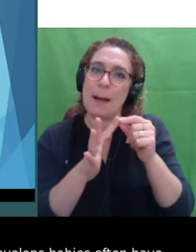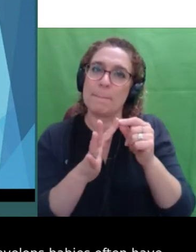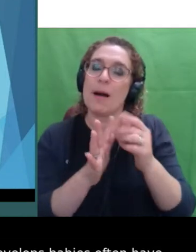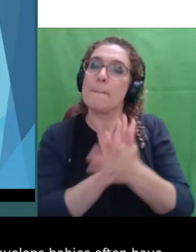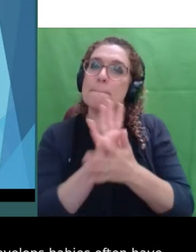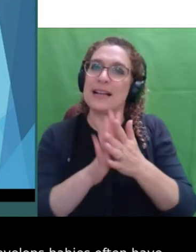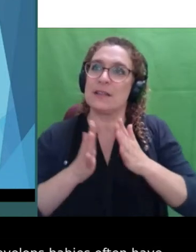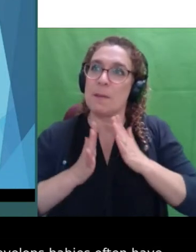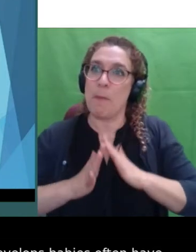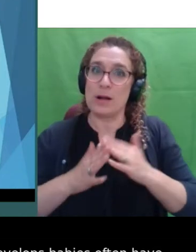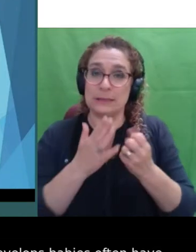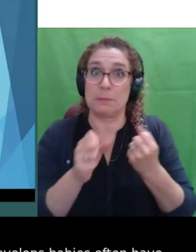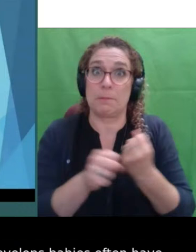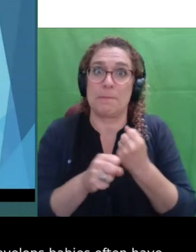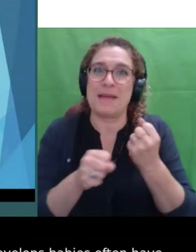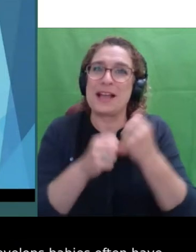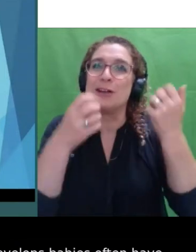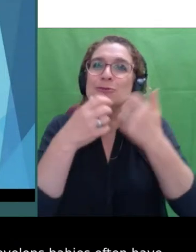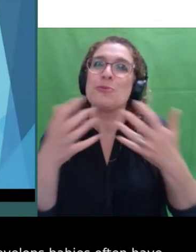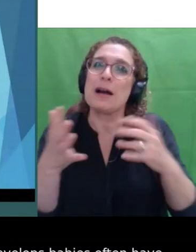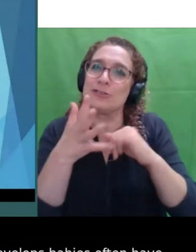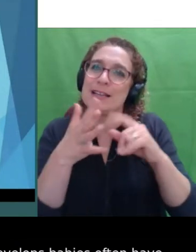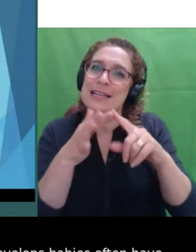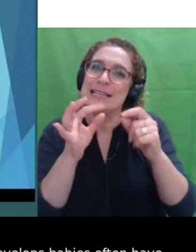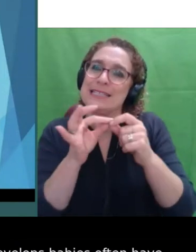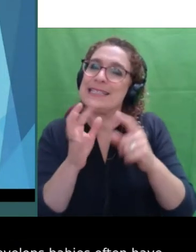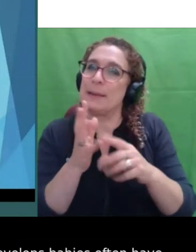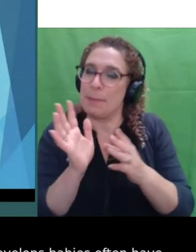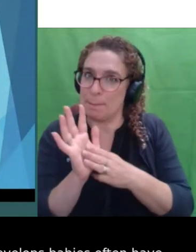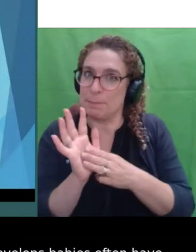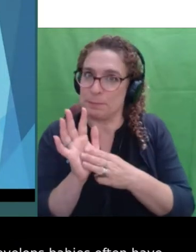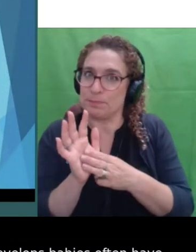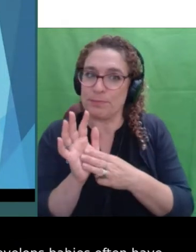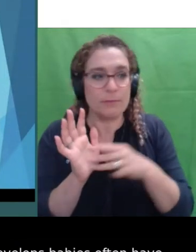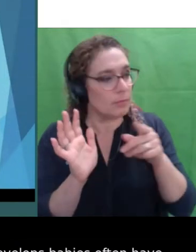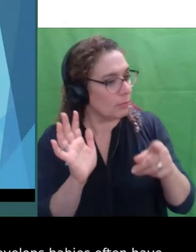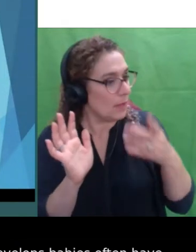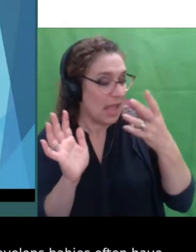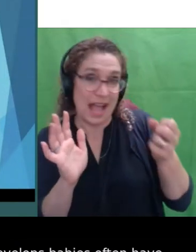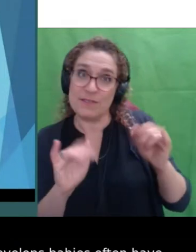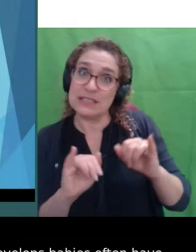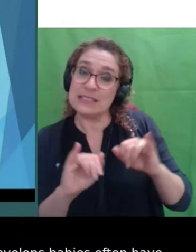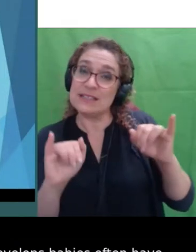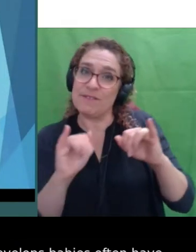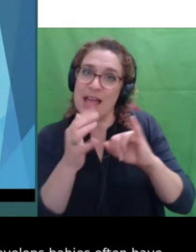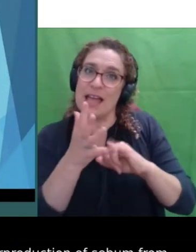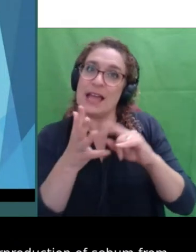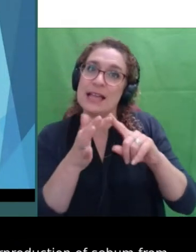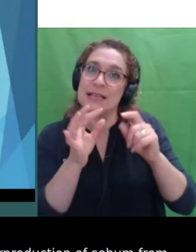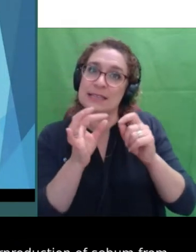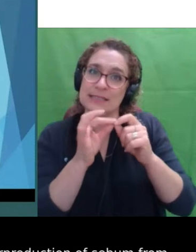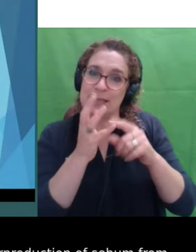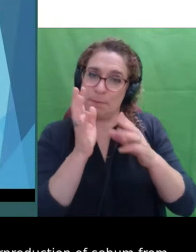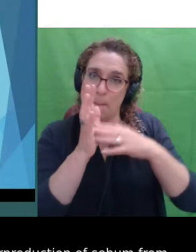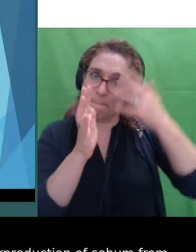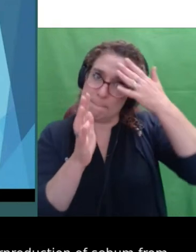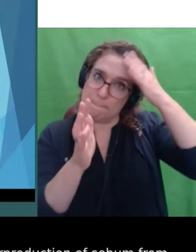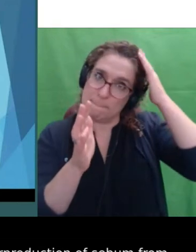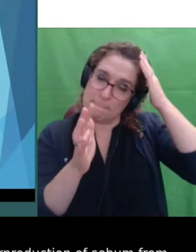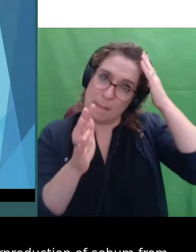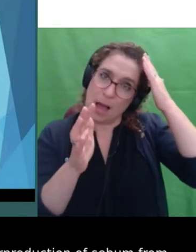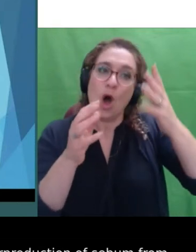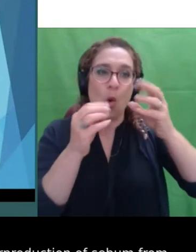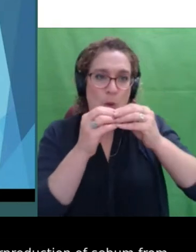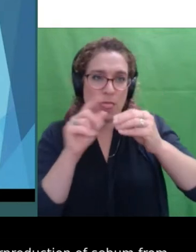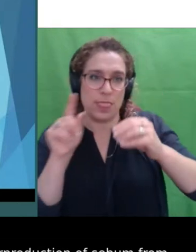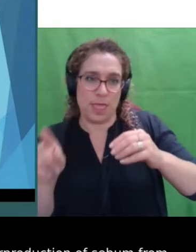sebum from the sebaceous glands if a baby has more severe seborrheic dermatitis and they have a family